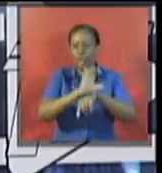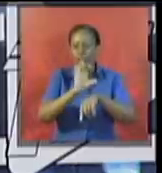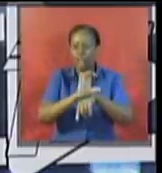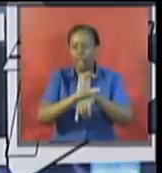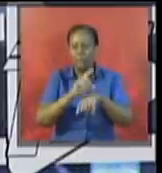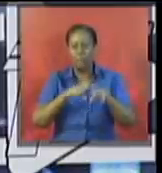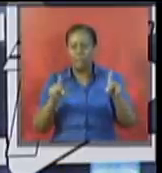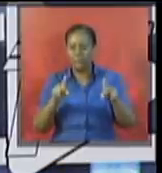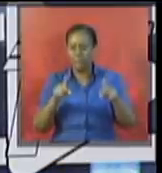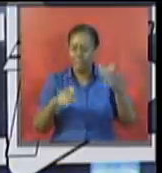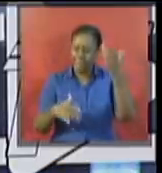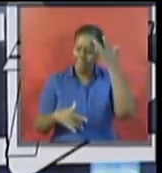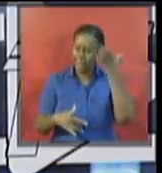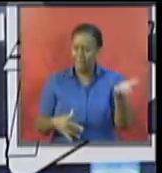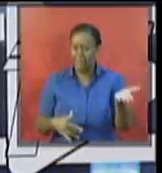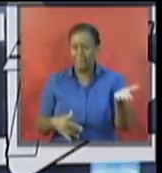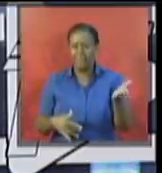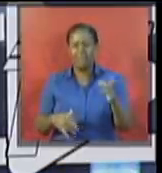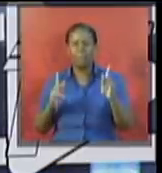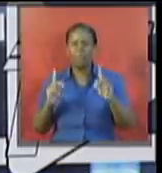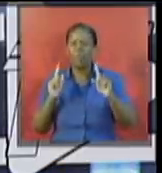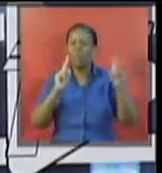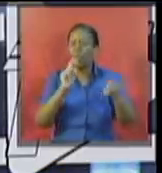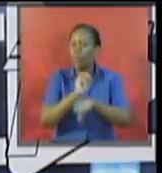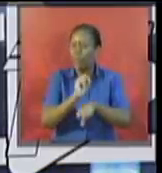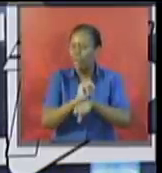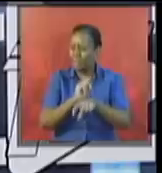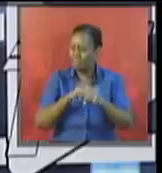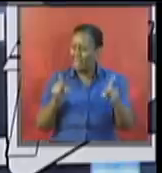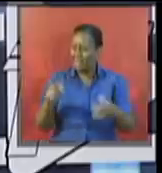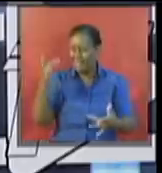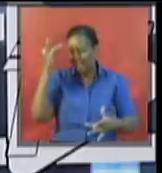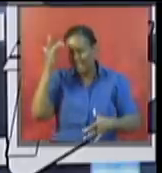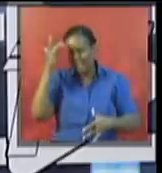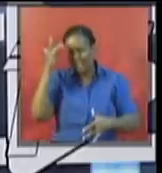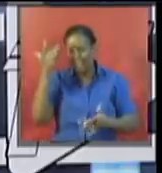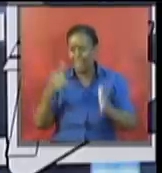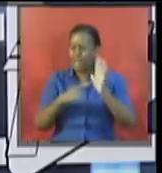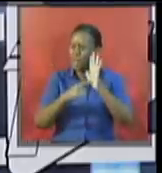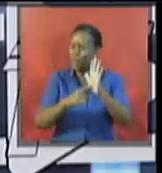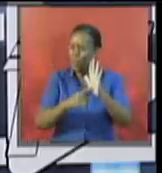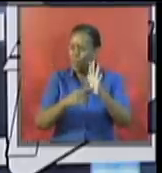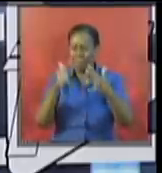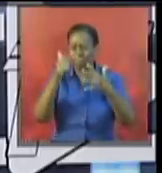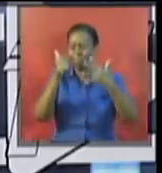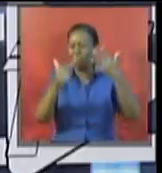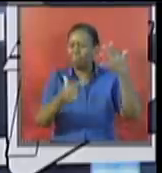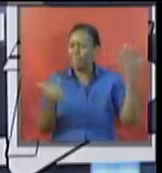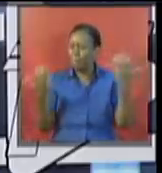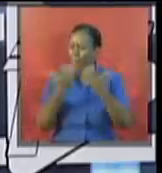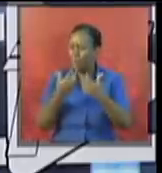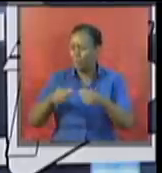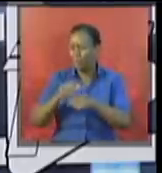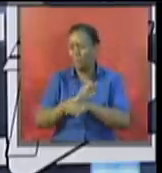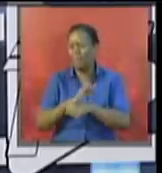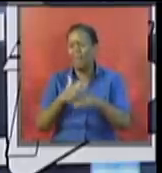they were ill and symptomatic generating webs of contacts, and if those persons then went on to any other informal